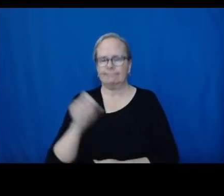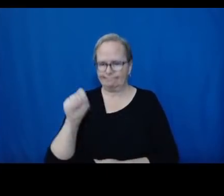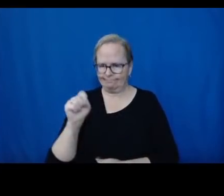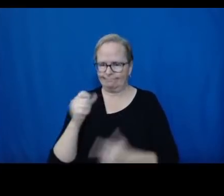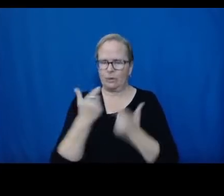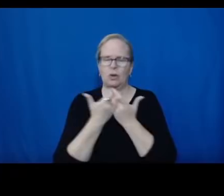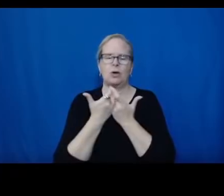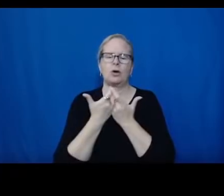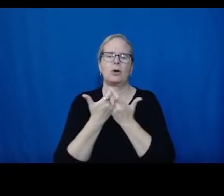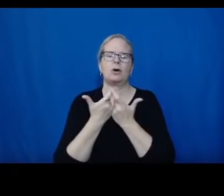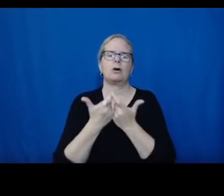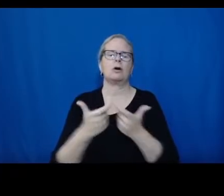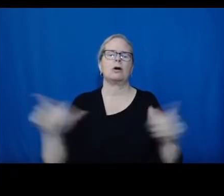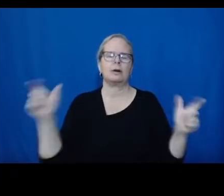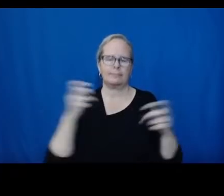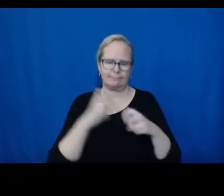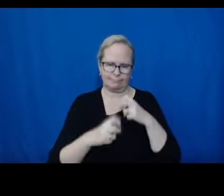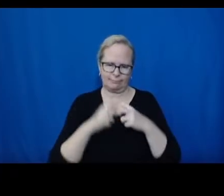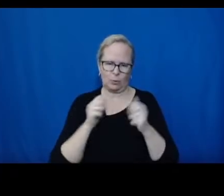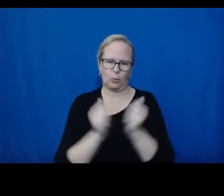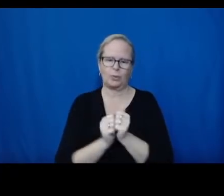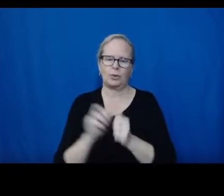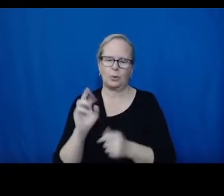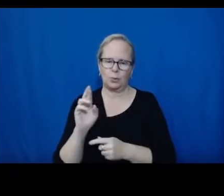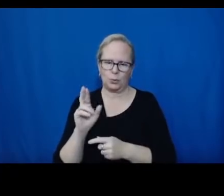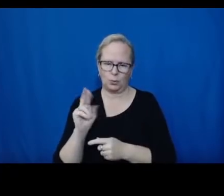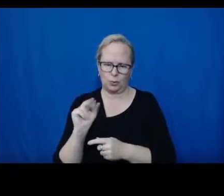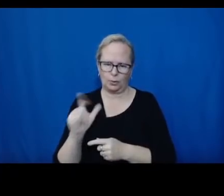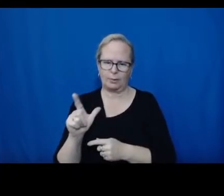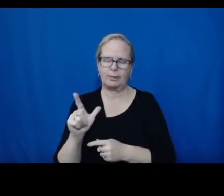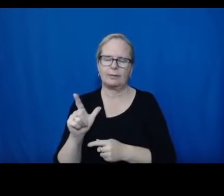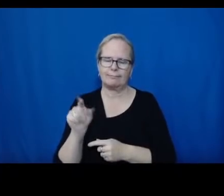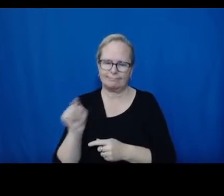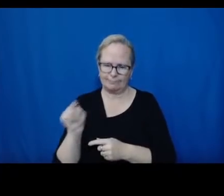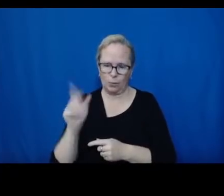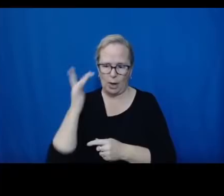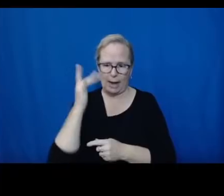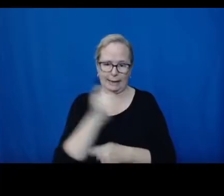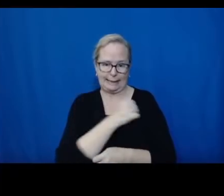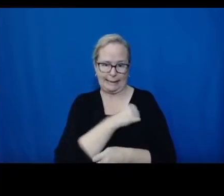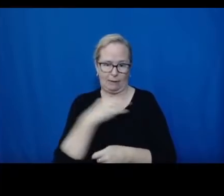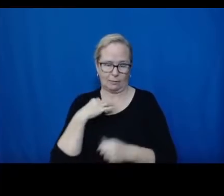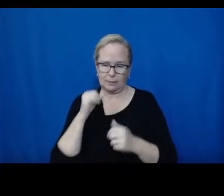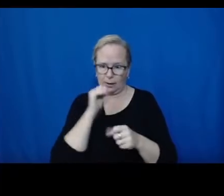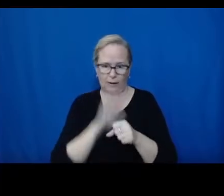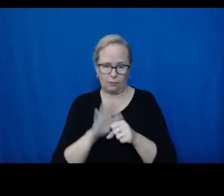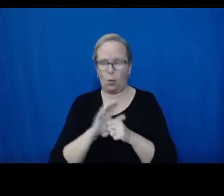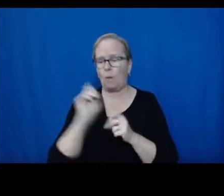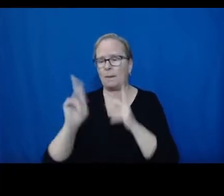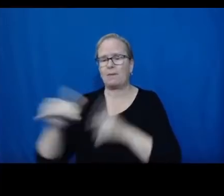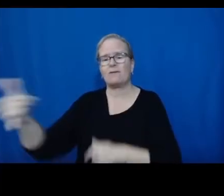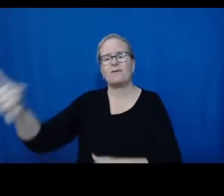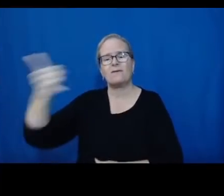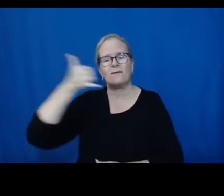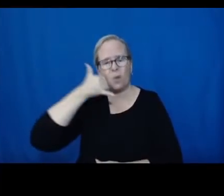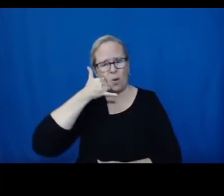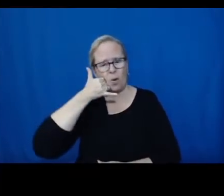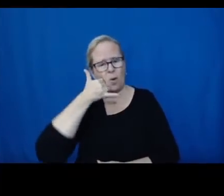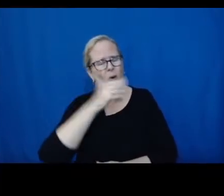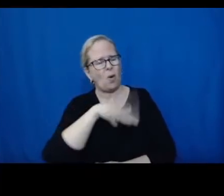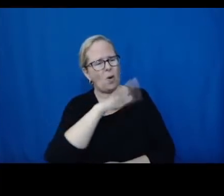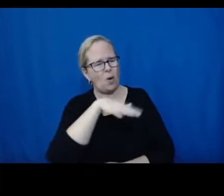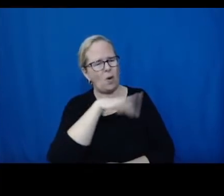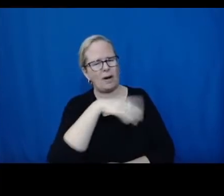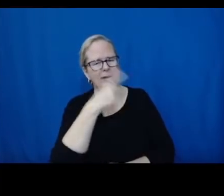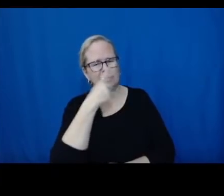we don't have the staff to fill those pools. So the reality is when we have people who are calling in sick, when we have people that are just burned out and can't pick up an